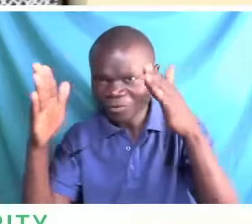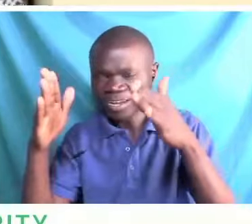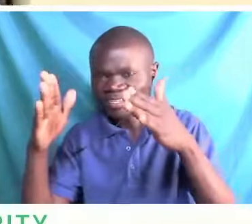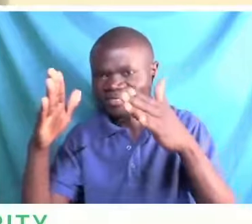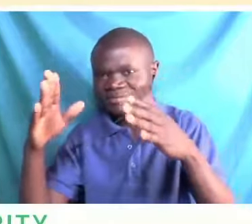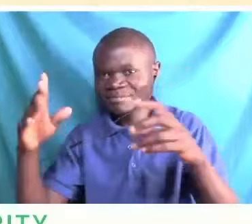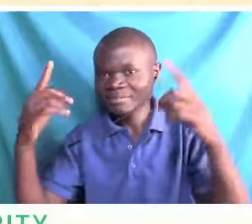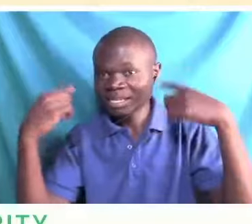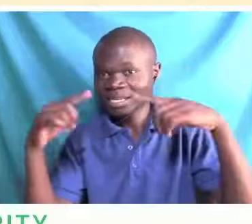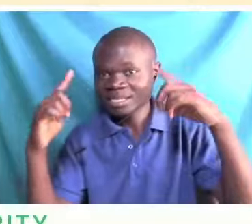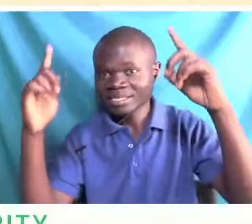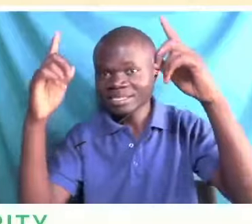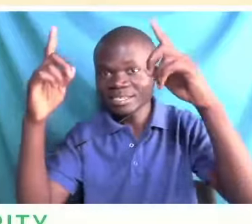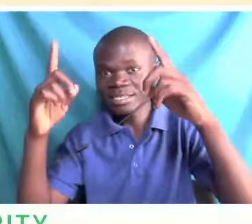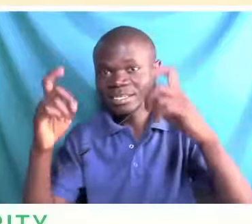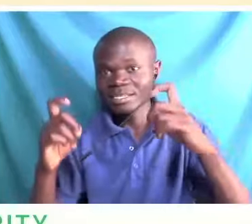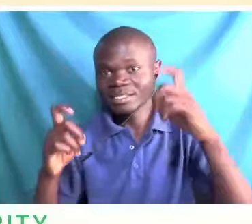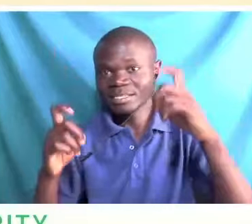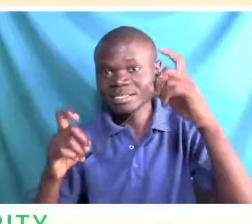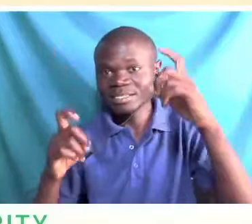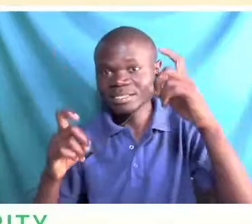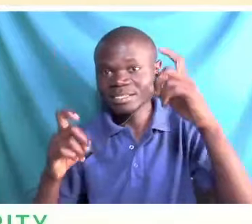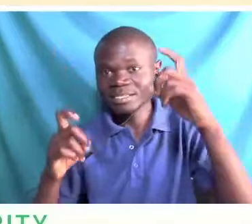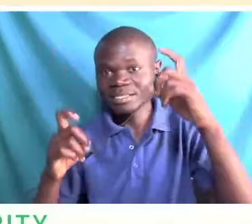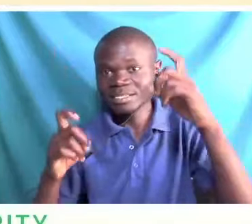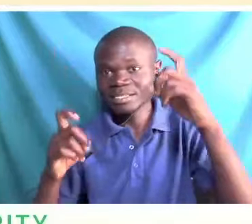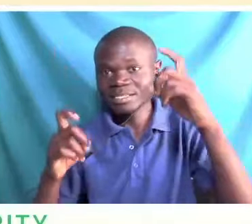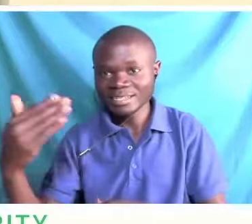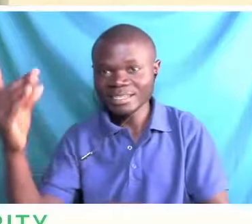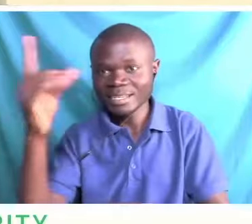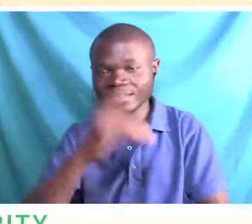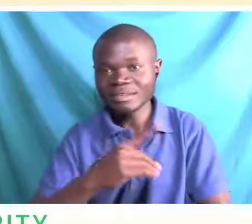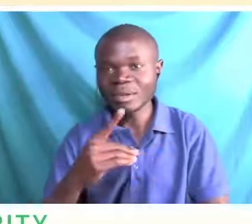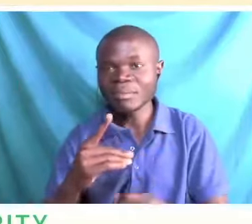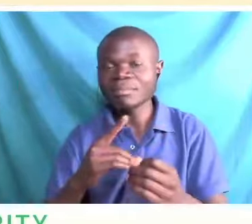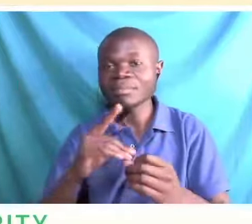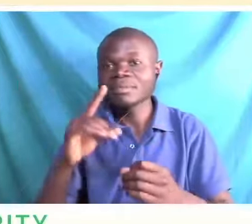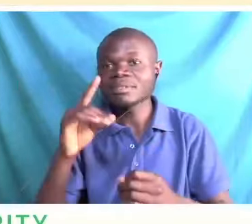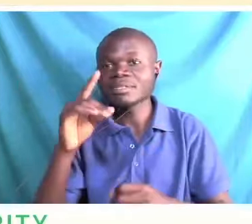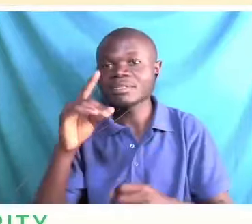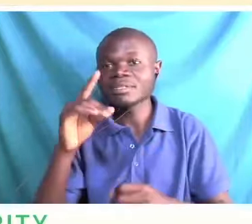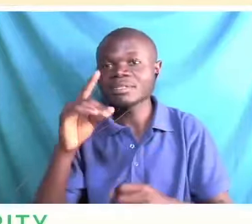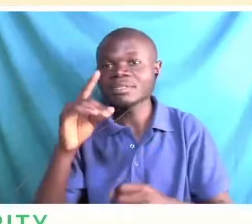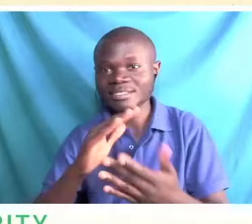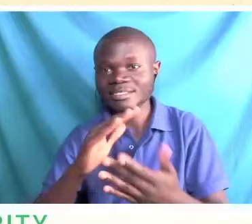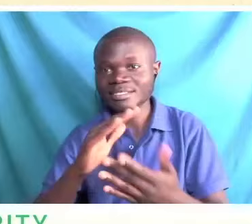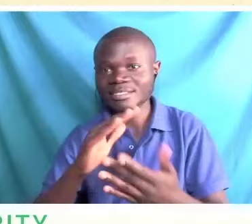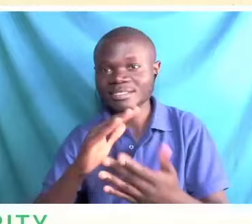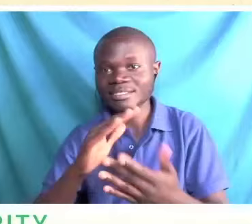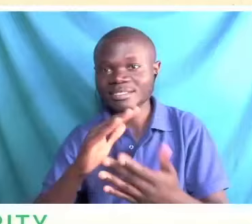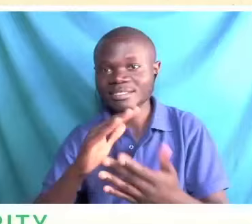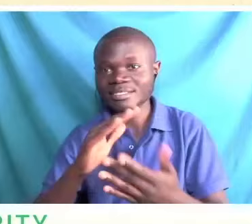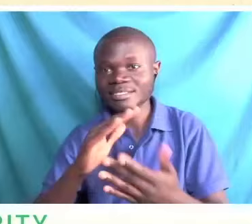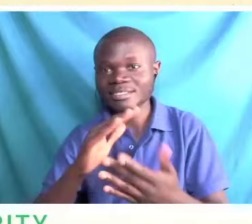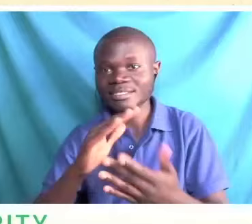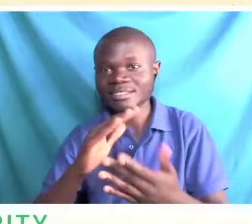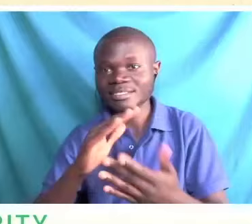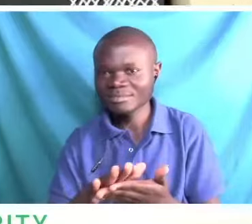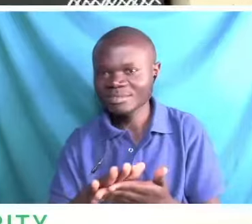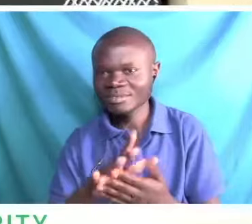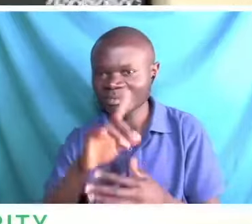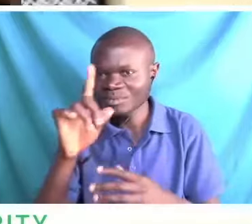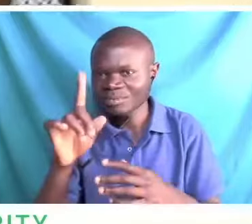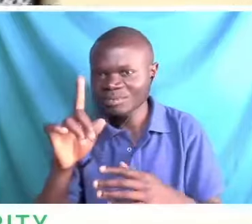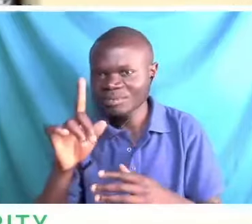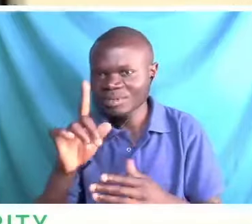exams. In our days, we would actually get some basins. For those of you as ancient as I am, hallelujah. We would